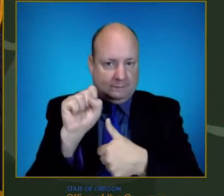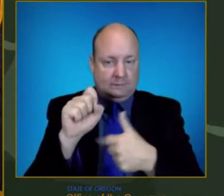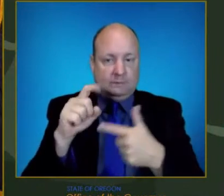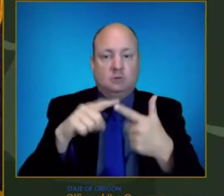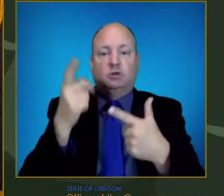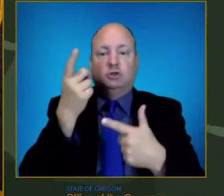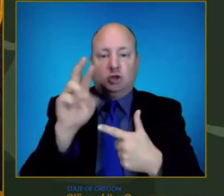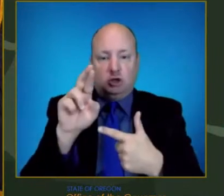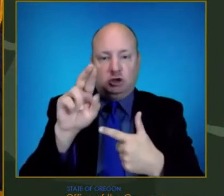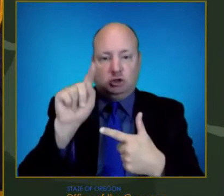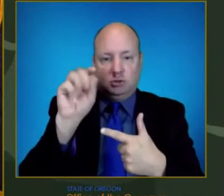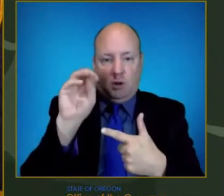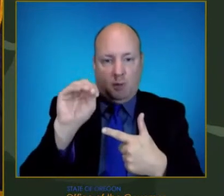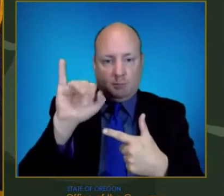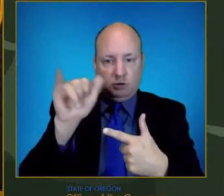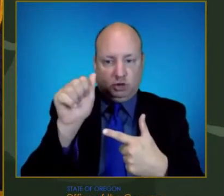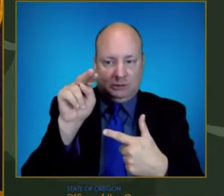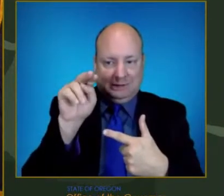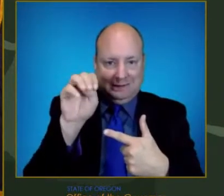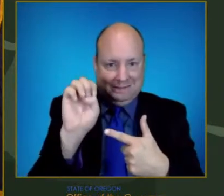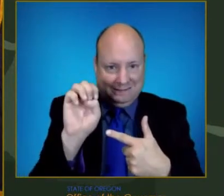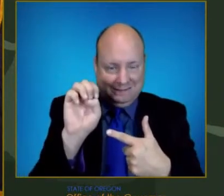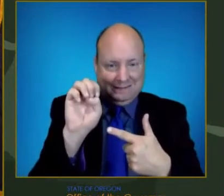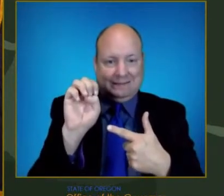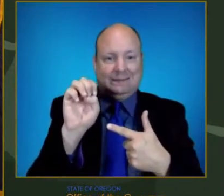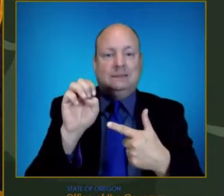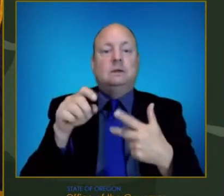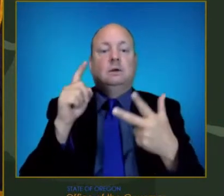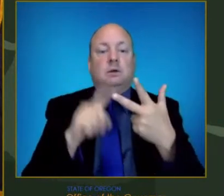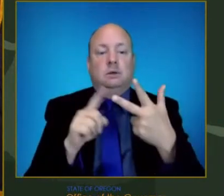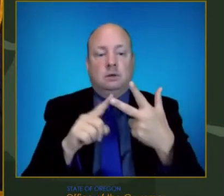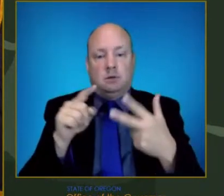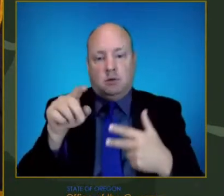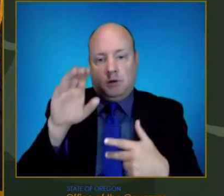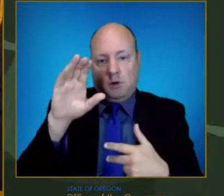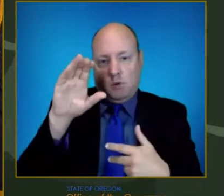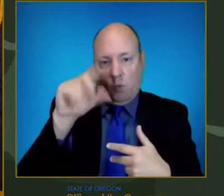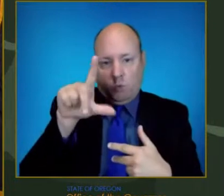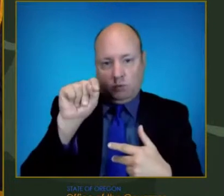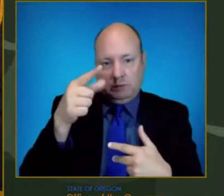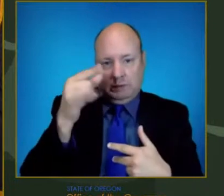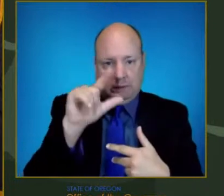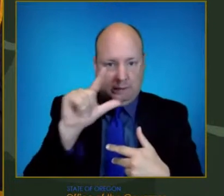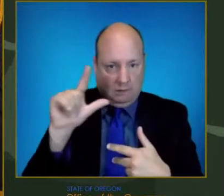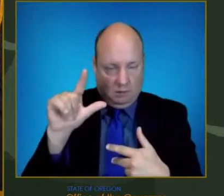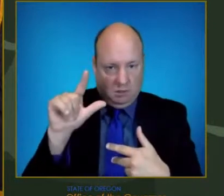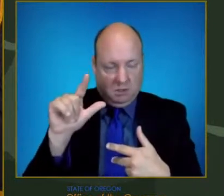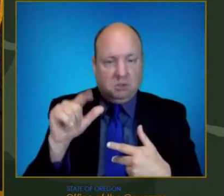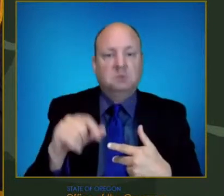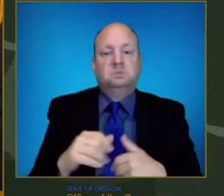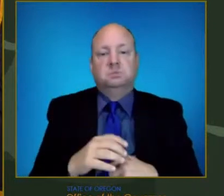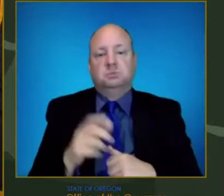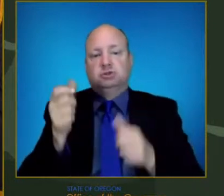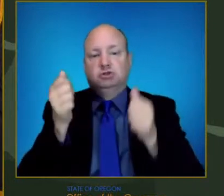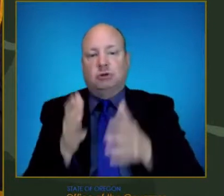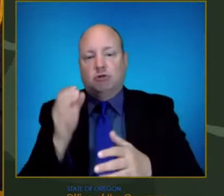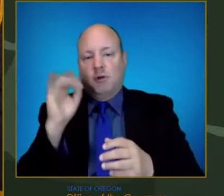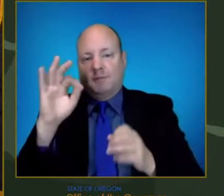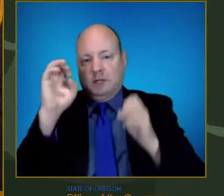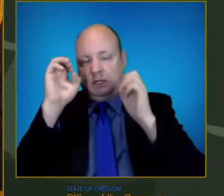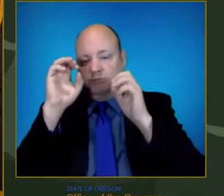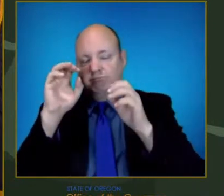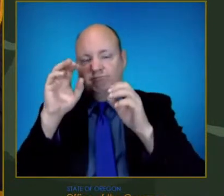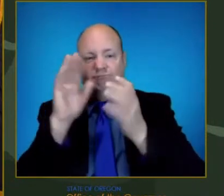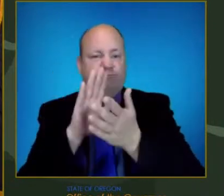Colt Gill, Director of the Oregon Department of Education. I want to start our COVID update with some promising news.